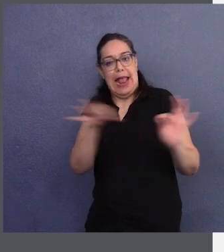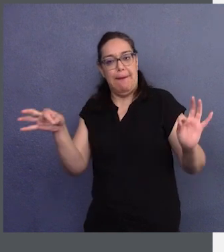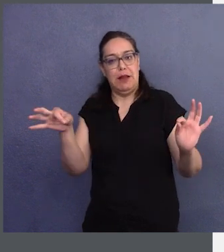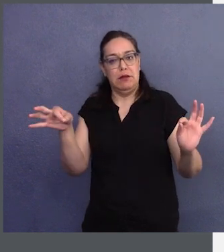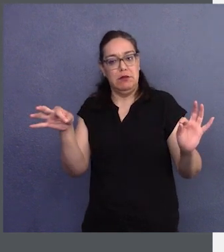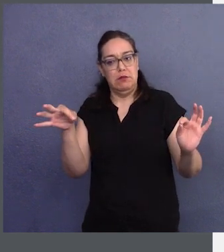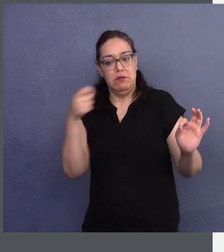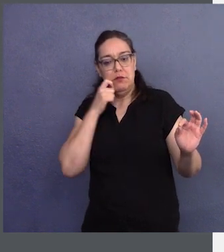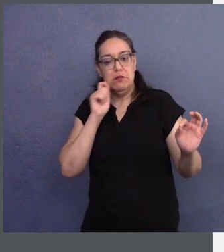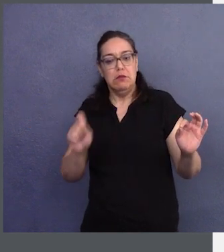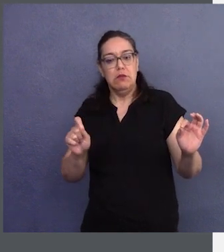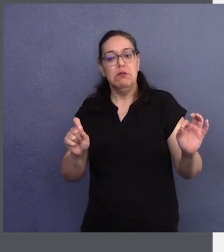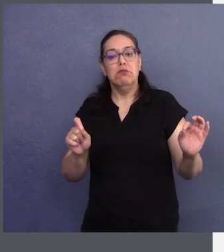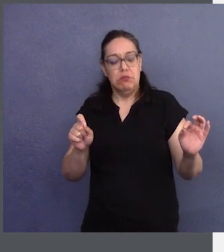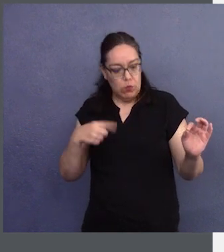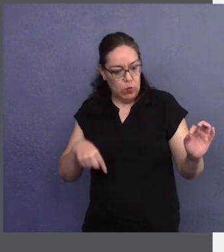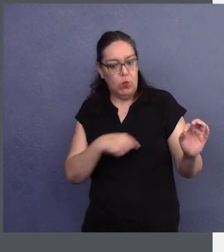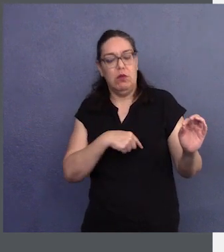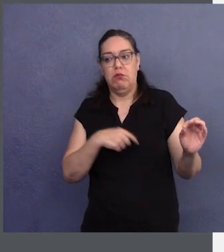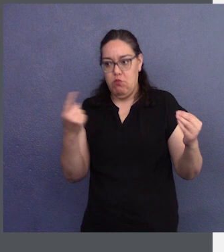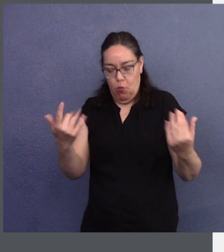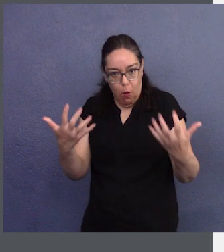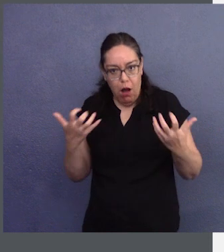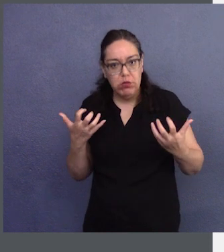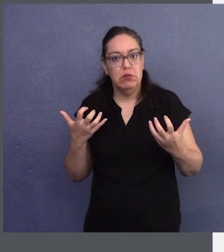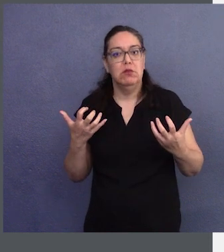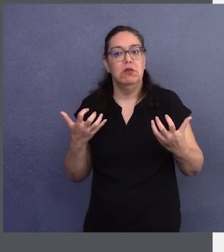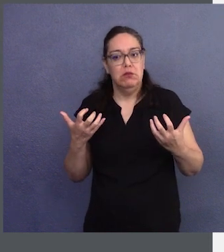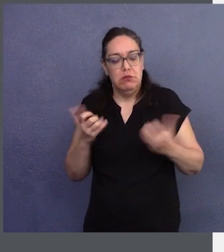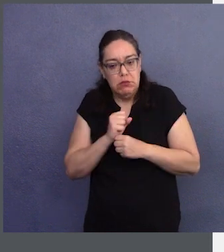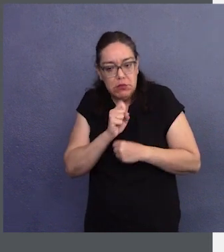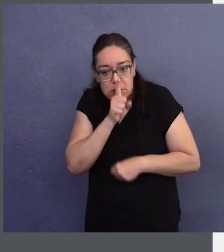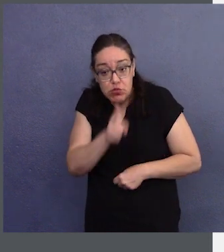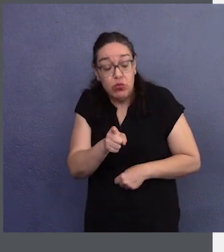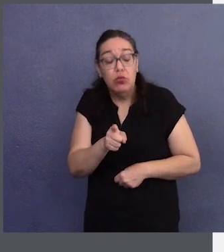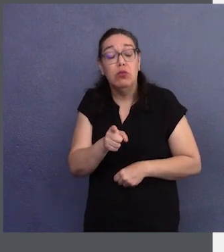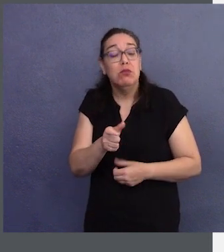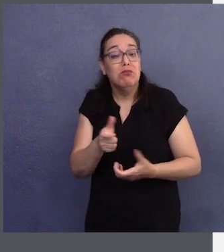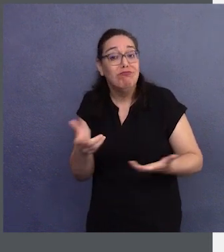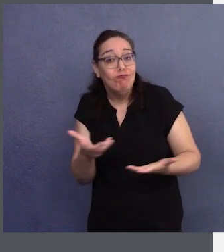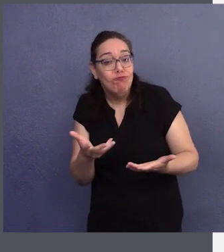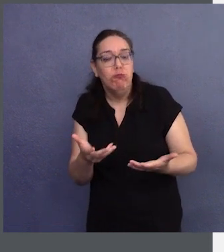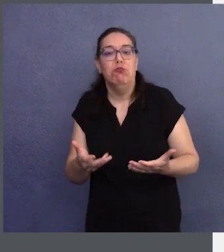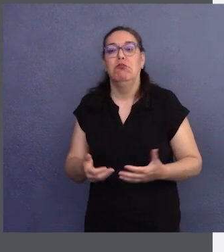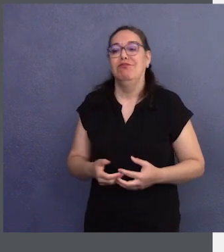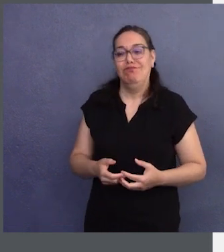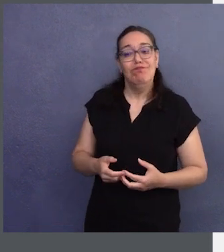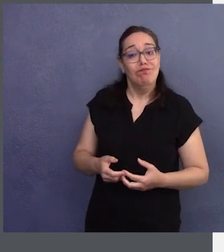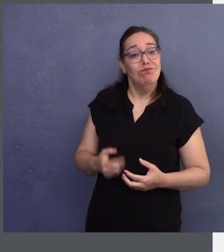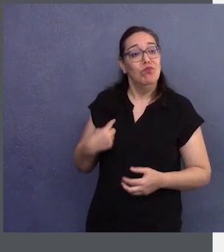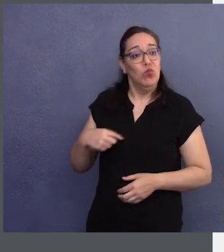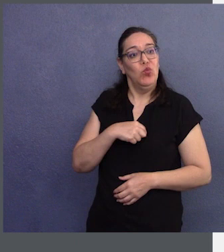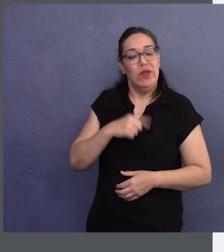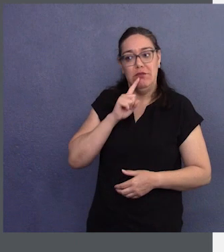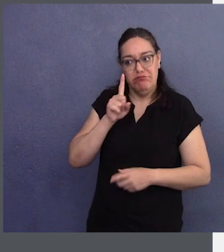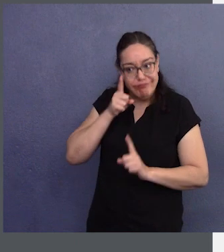that we want to make sure that you know, we reach